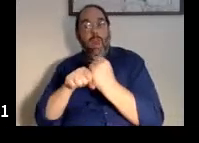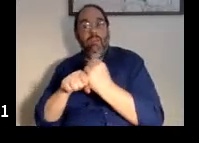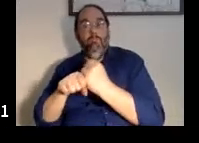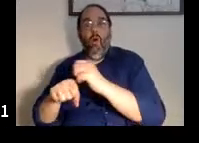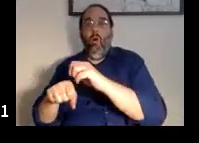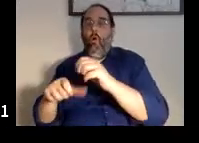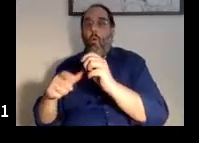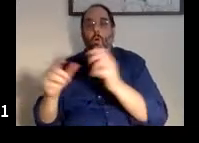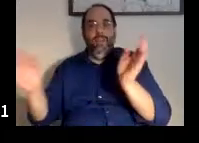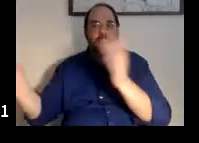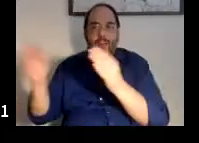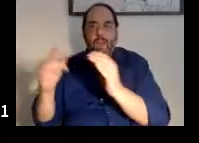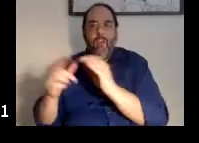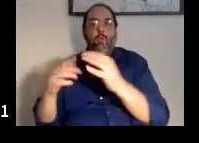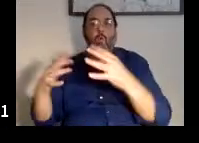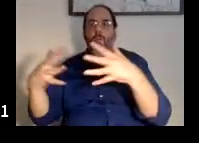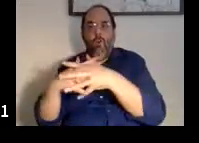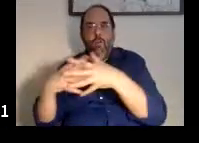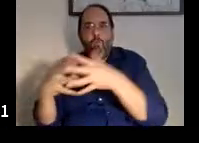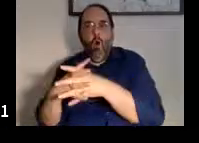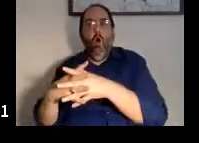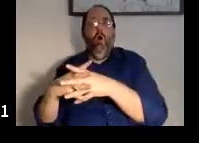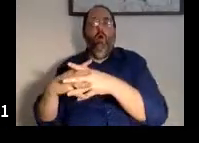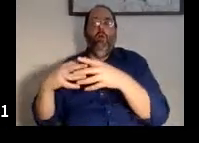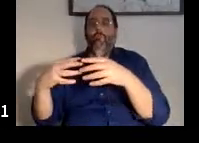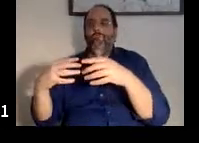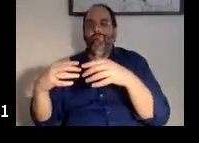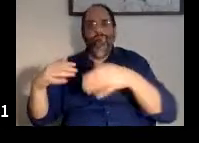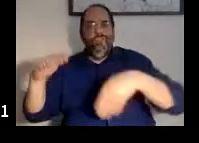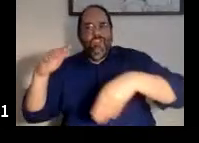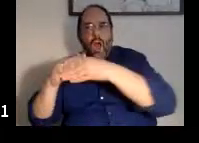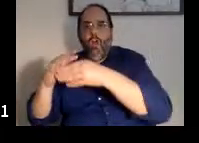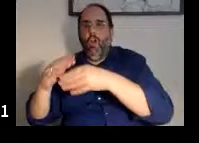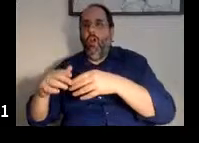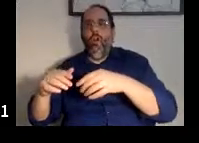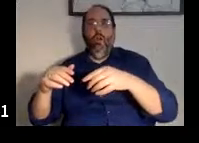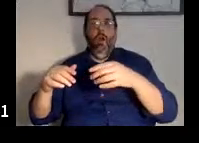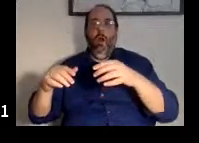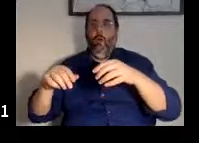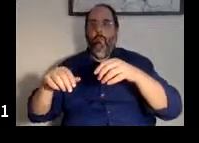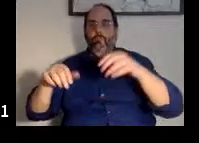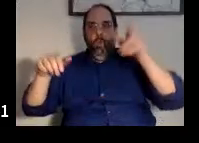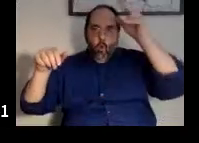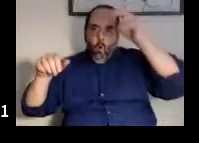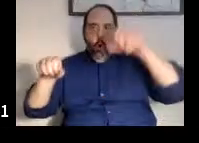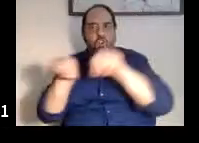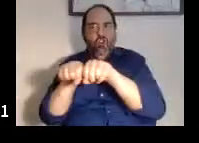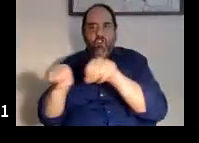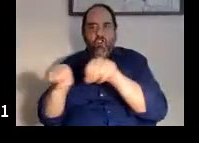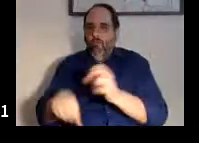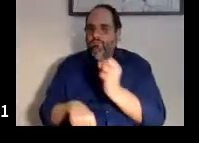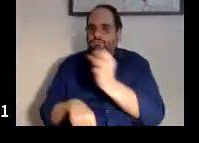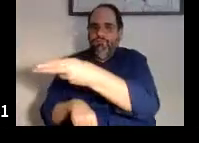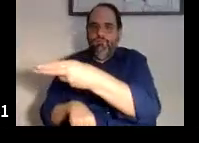tennis, soccer, football, baseball. It could be horseshoes. It could be